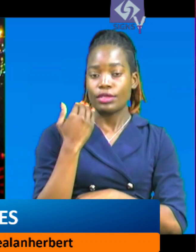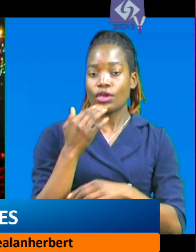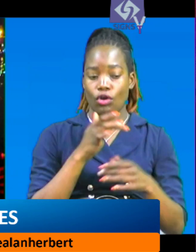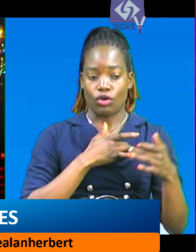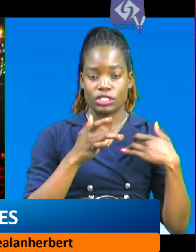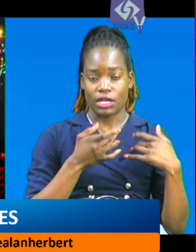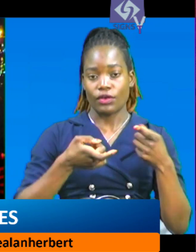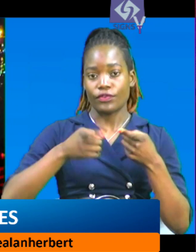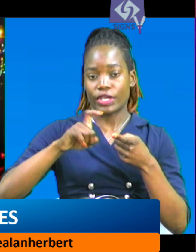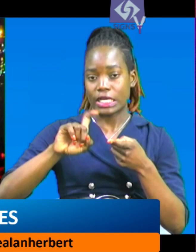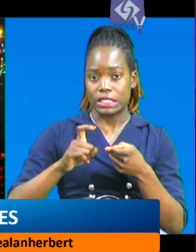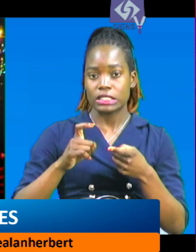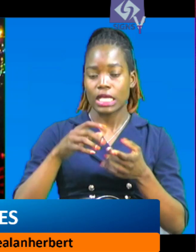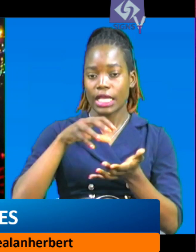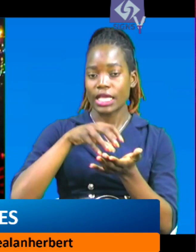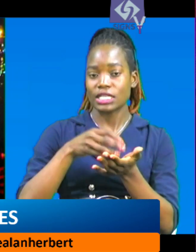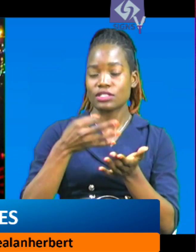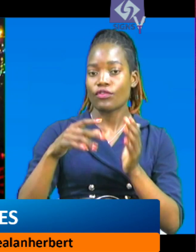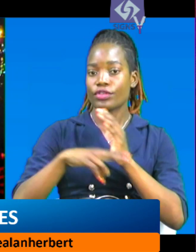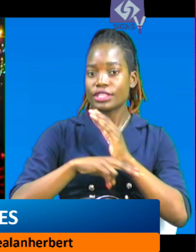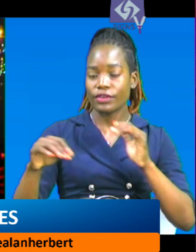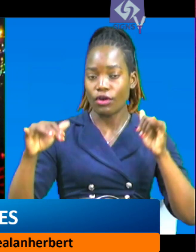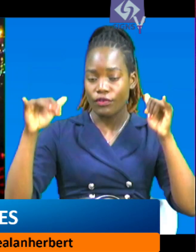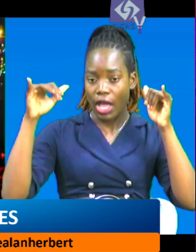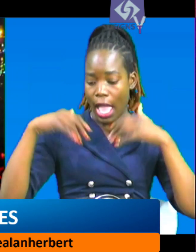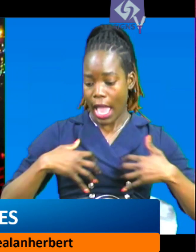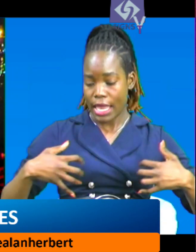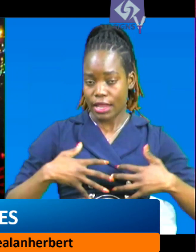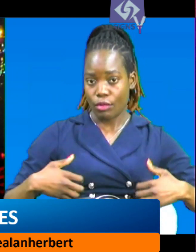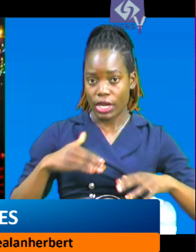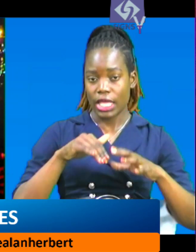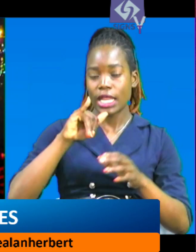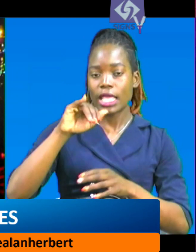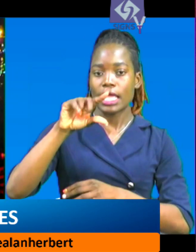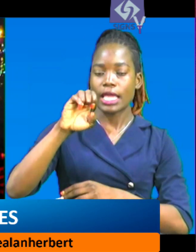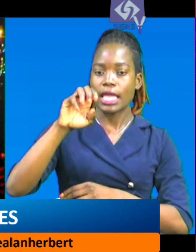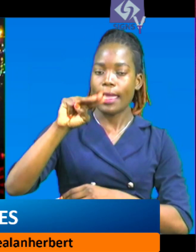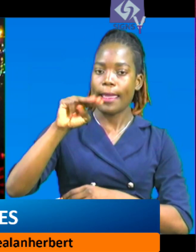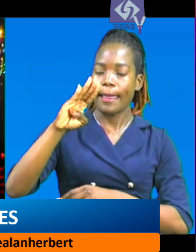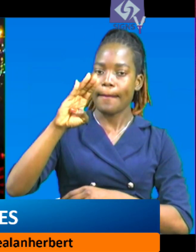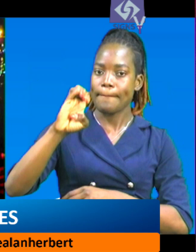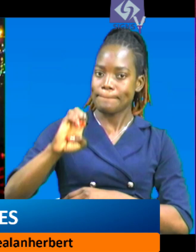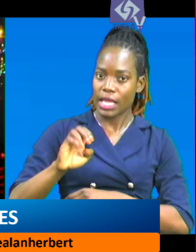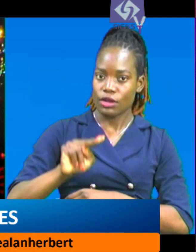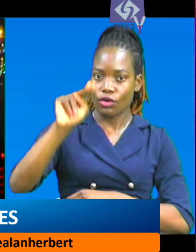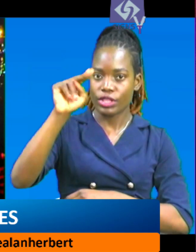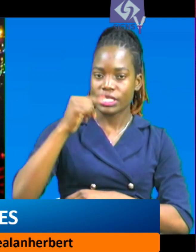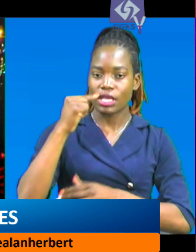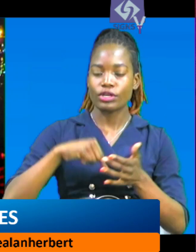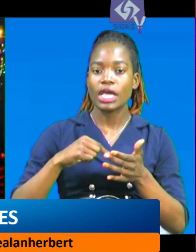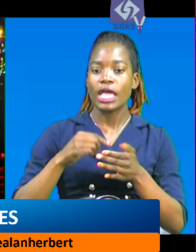increasing cases of livestock theft in Igembe North, says they will deploy additional anti-stock theft